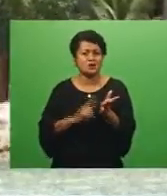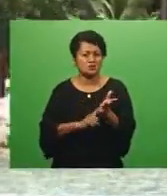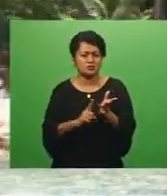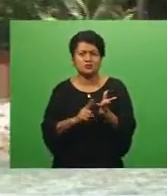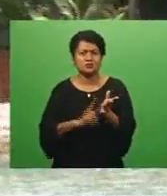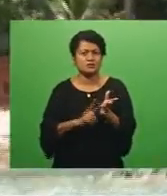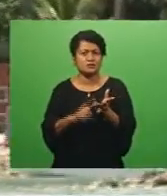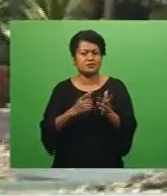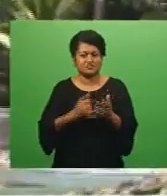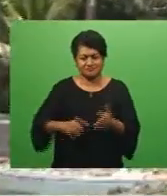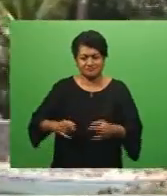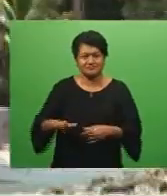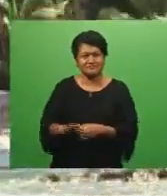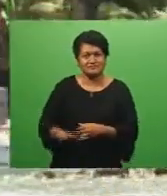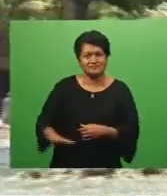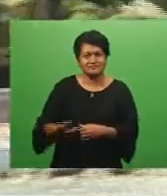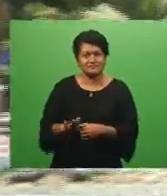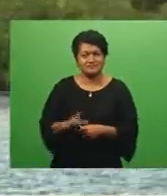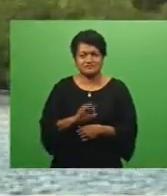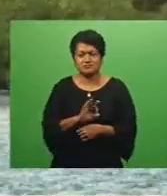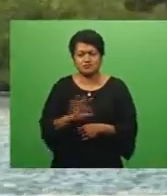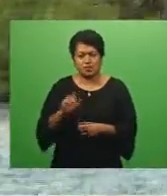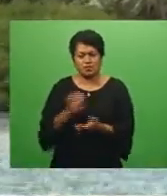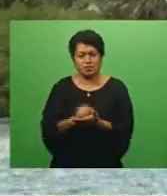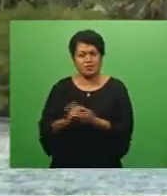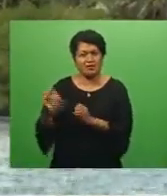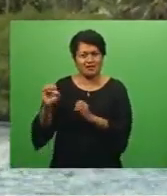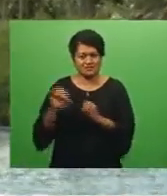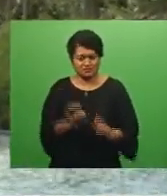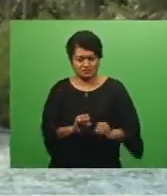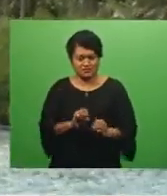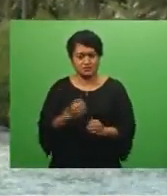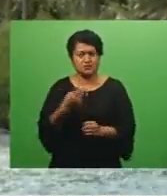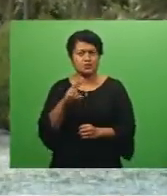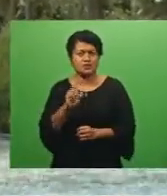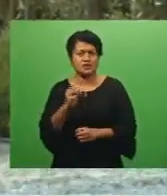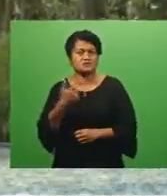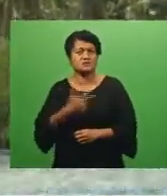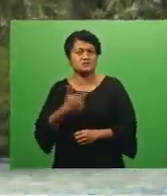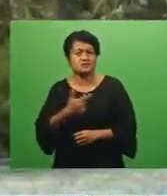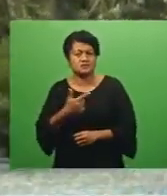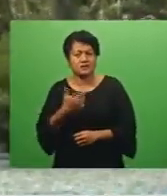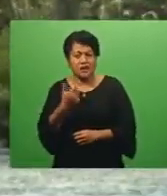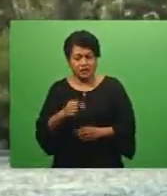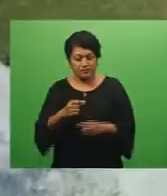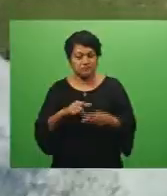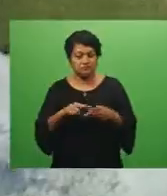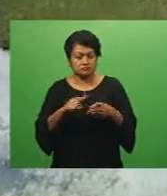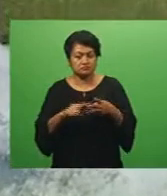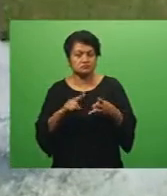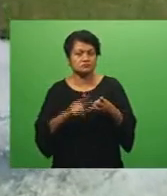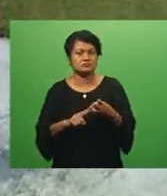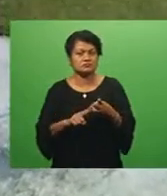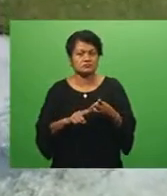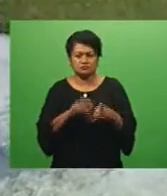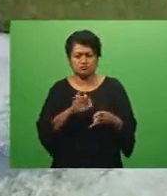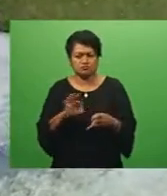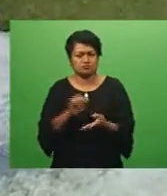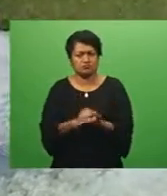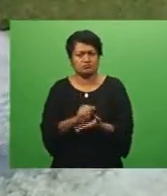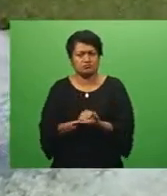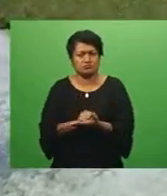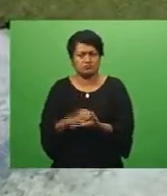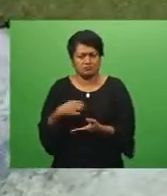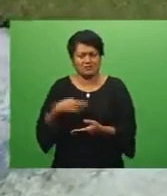Environment Impact Assessment report in 2017. They were acquitted of the 3rd count of failure to comply with a prohibition notice. The matter